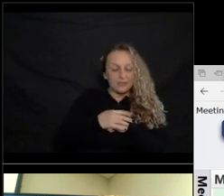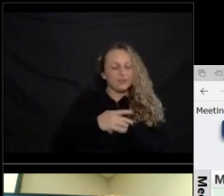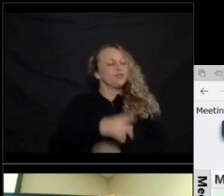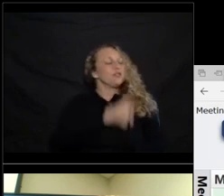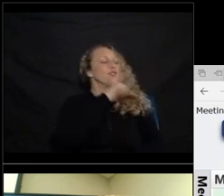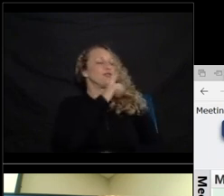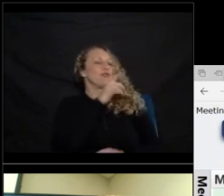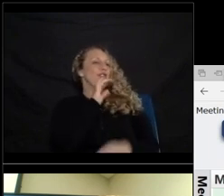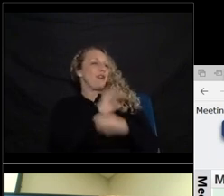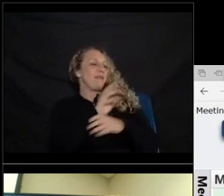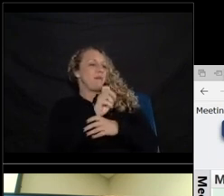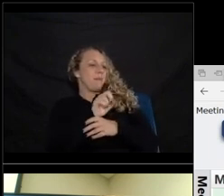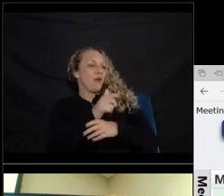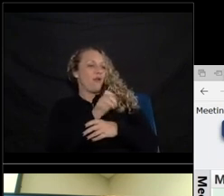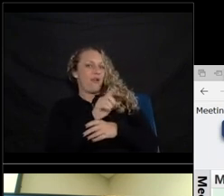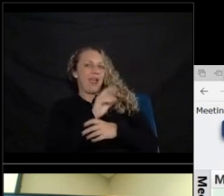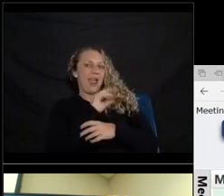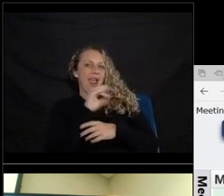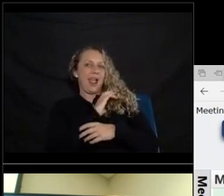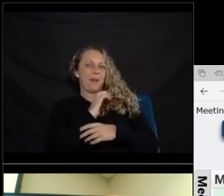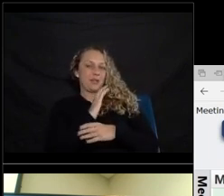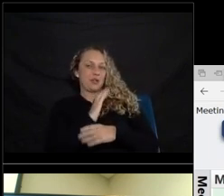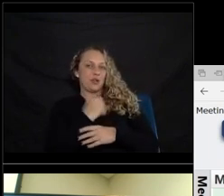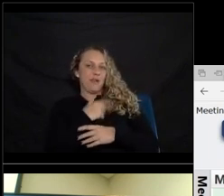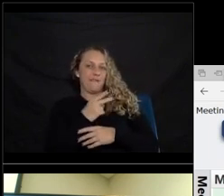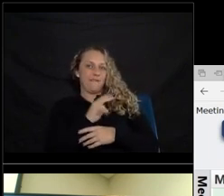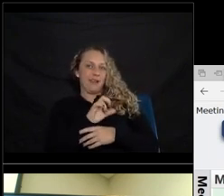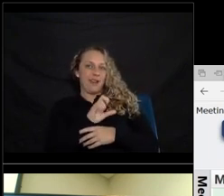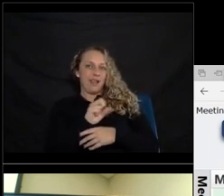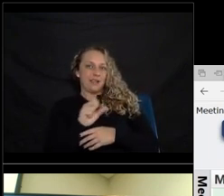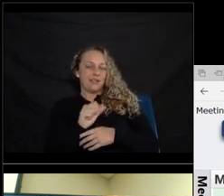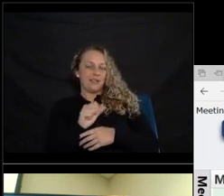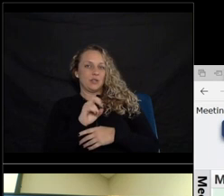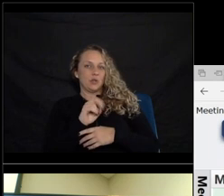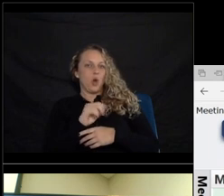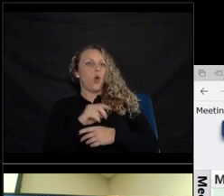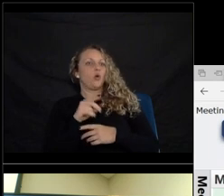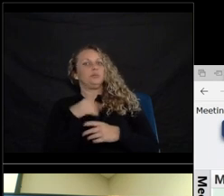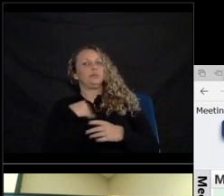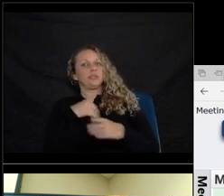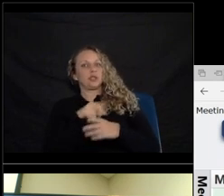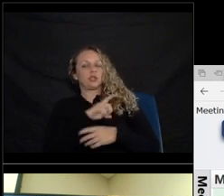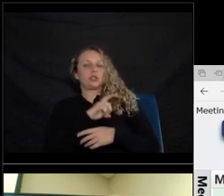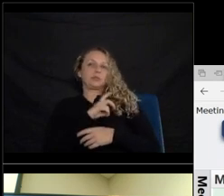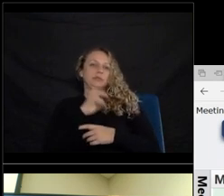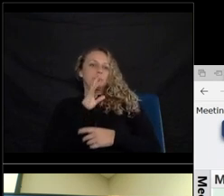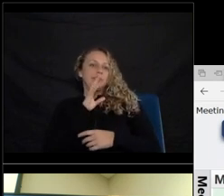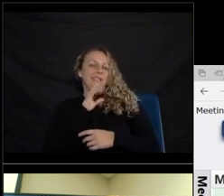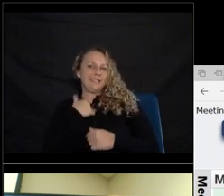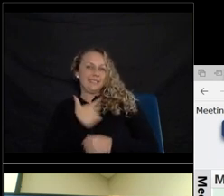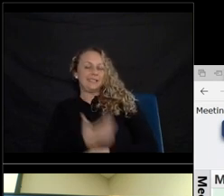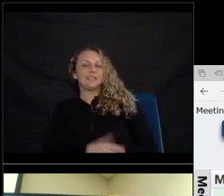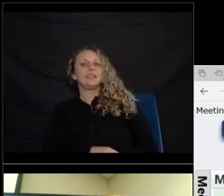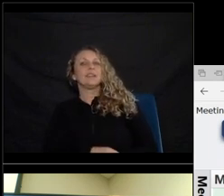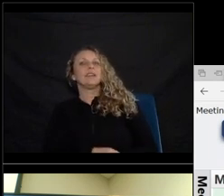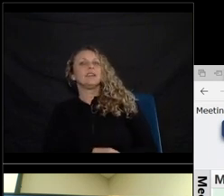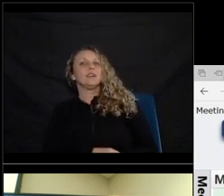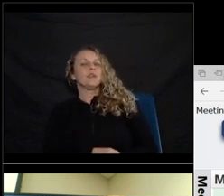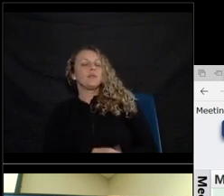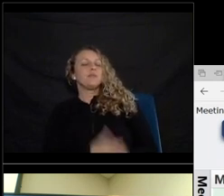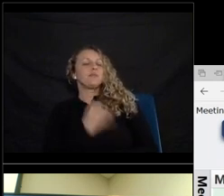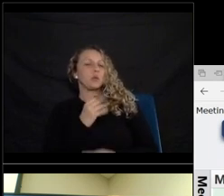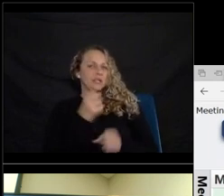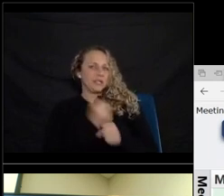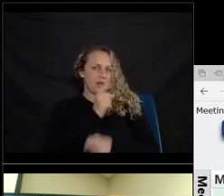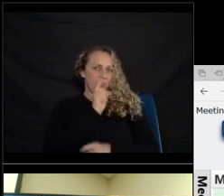Good evening, Mayor Grant and Commissioners. Vanessa Snow, Interim Deputy Police Chief speaking. I'd just like to take a moment